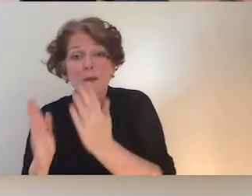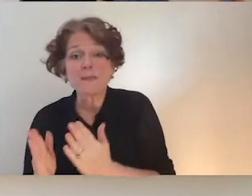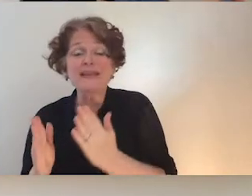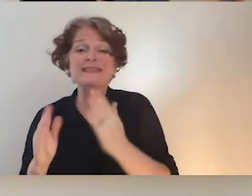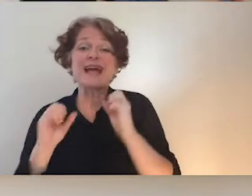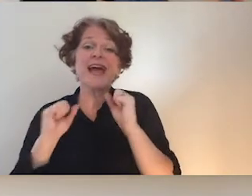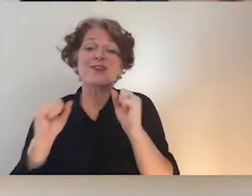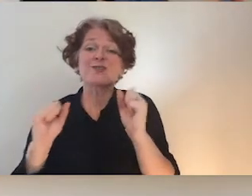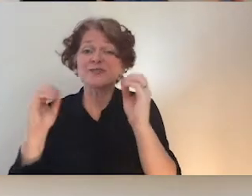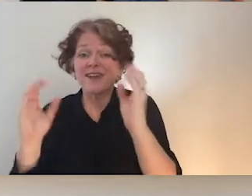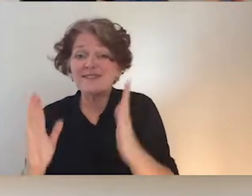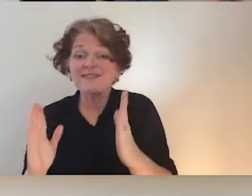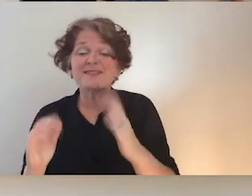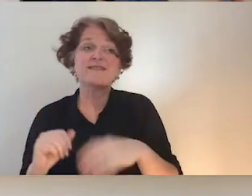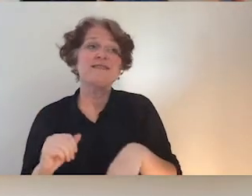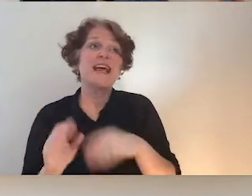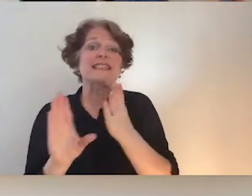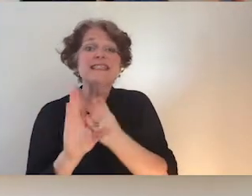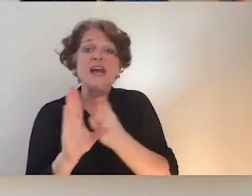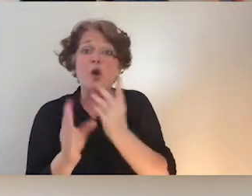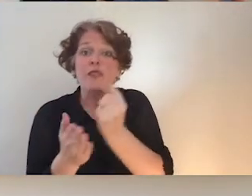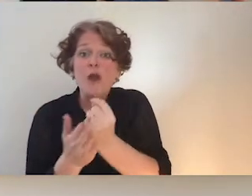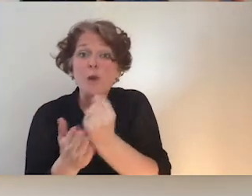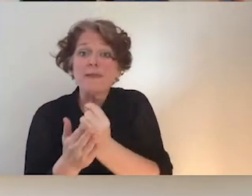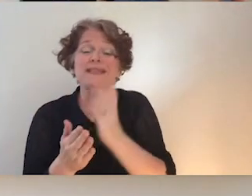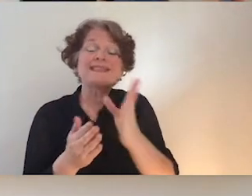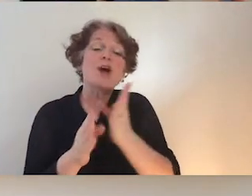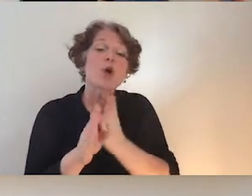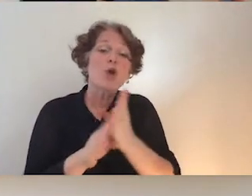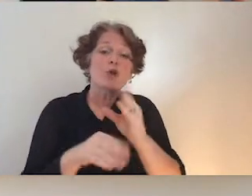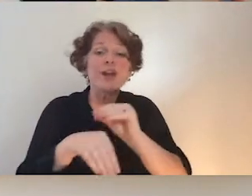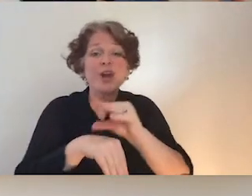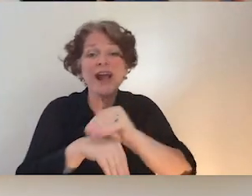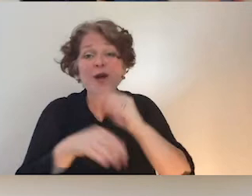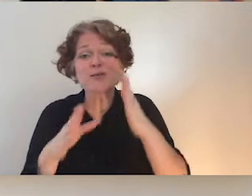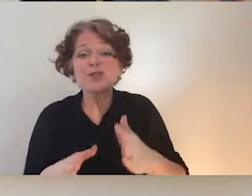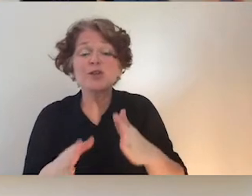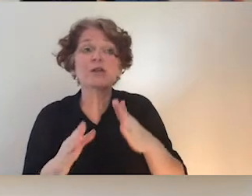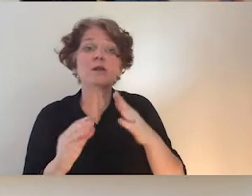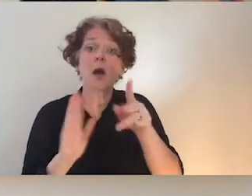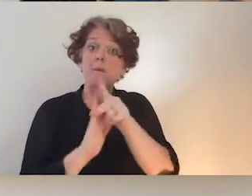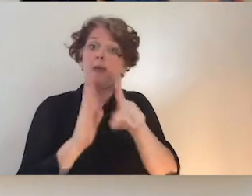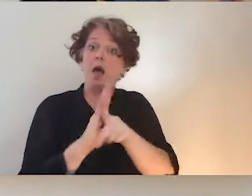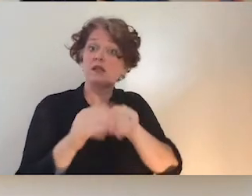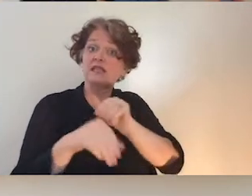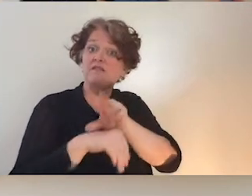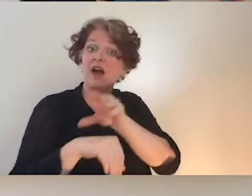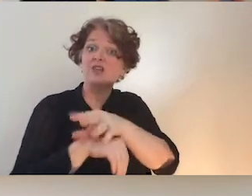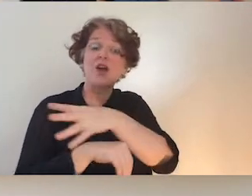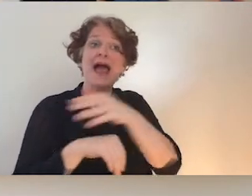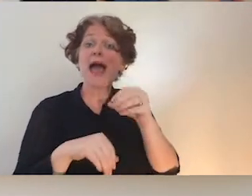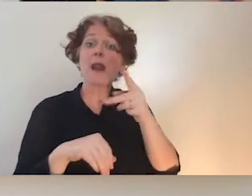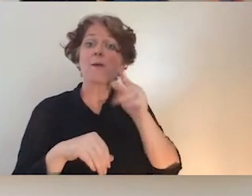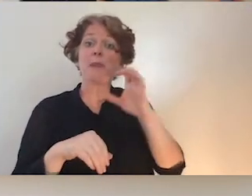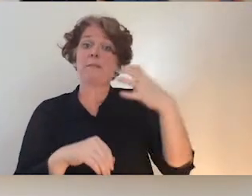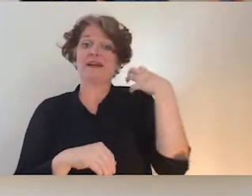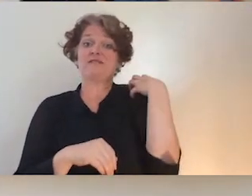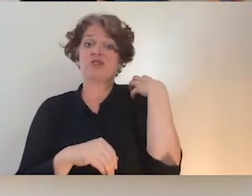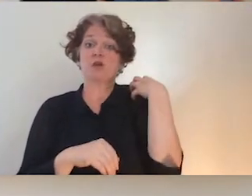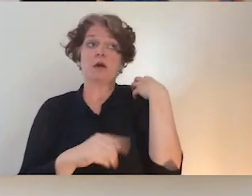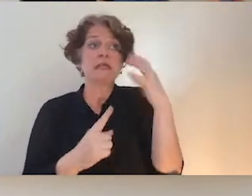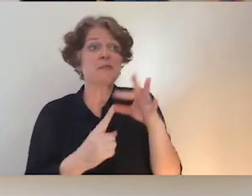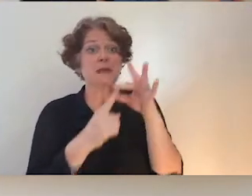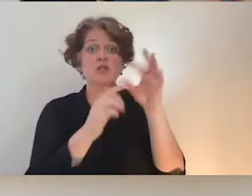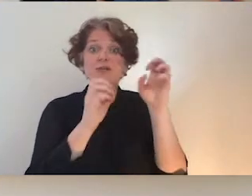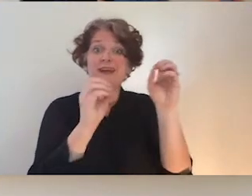will become speech-language pathologists and exercise physiologists, psychotherapists and career counselors,